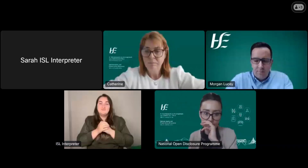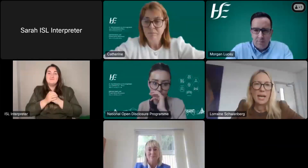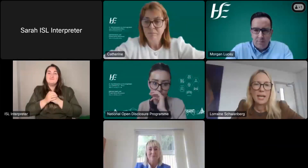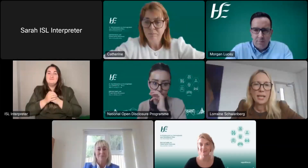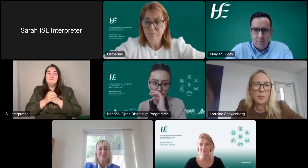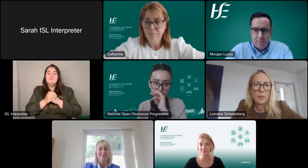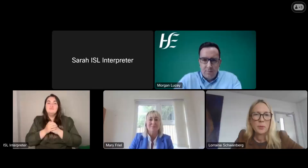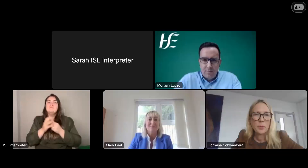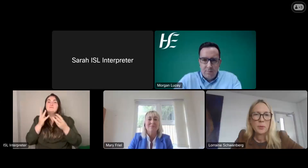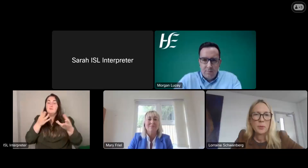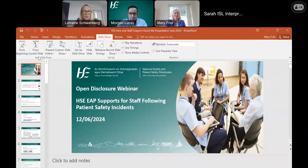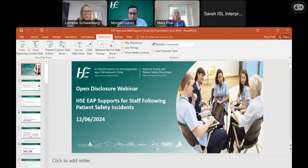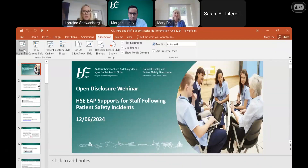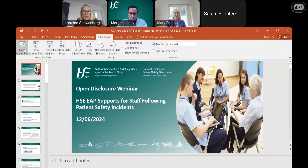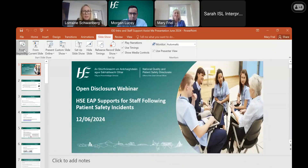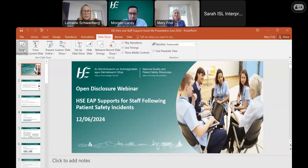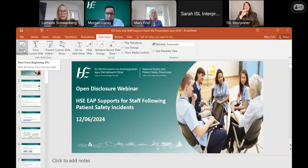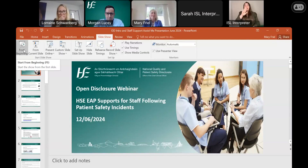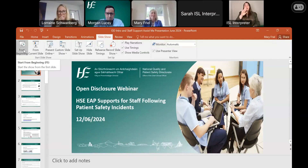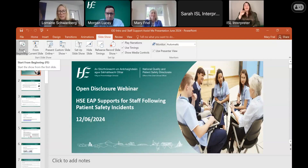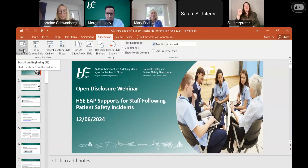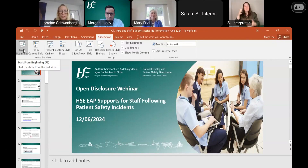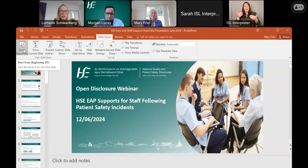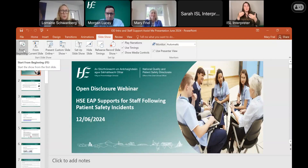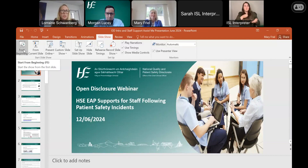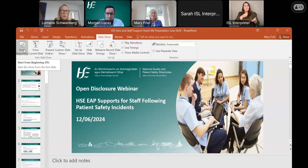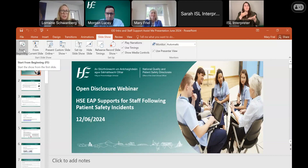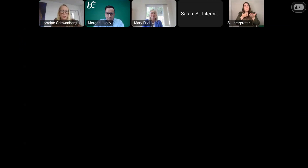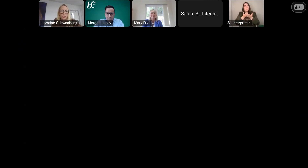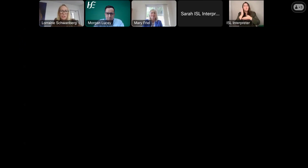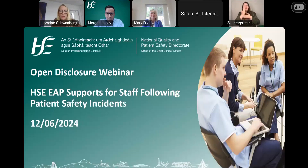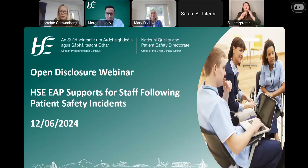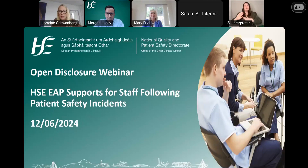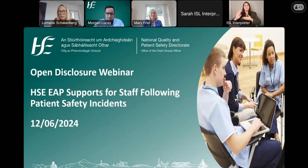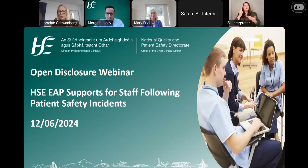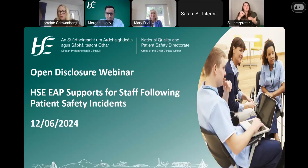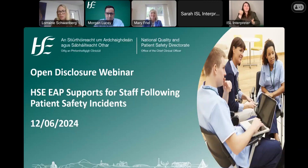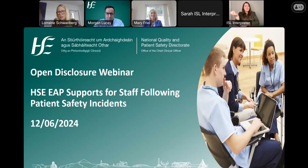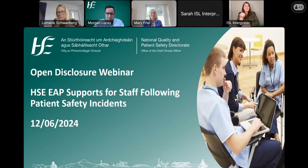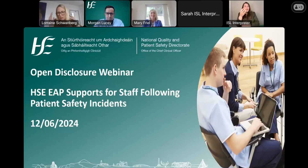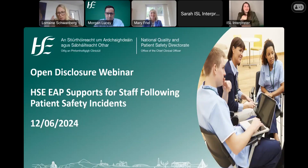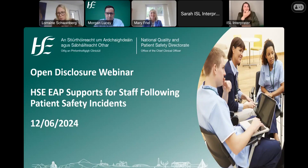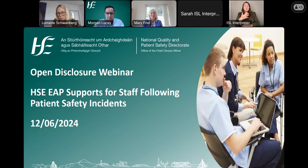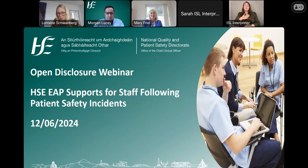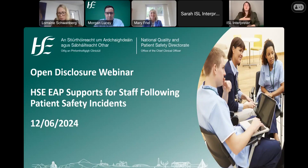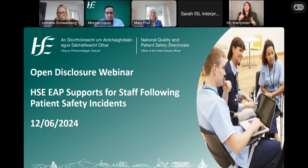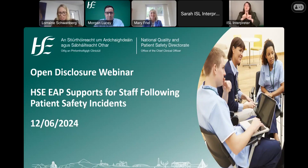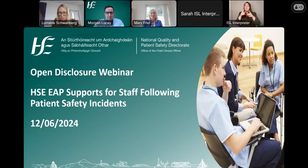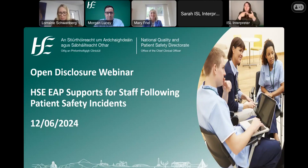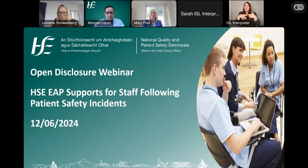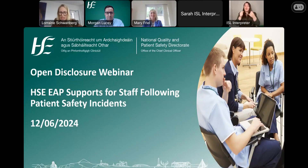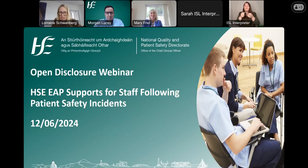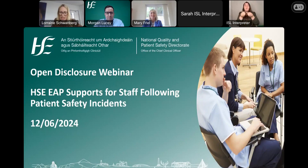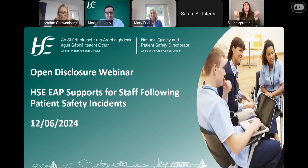I'm going to hand over to Ellie to give you some intro slides. I think I just wanted to acknowledge at the outset we're joined here by the whole open disclosure